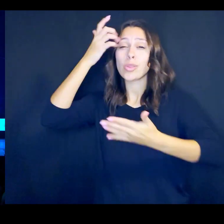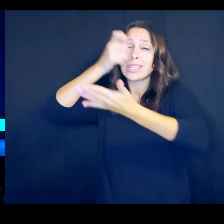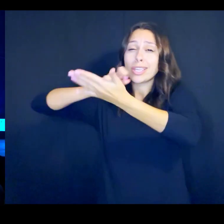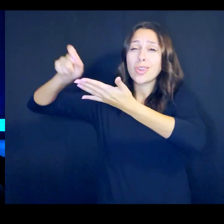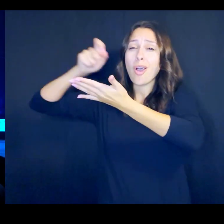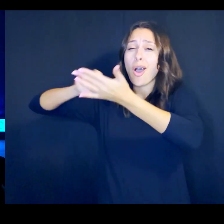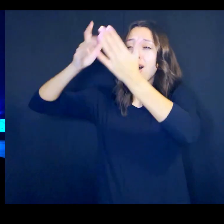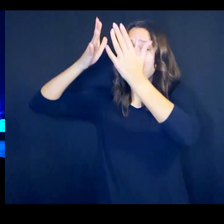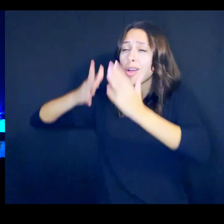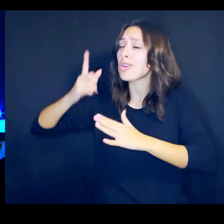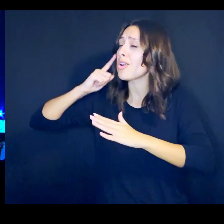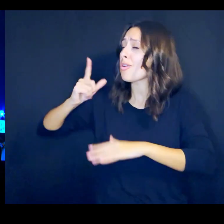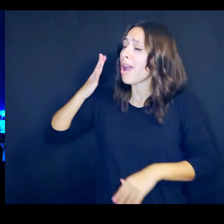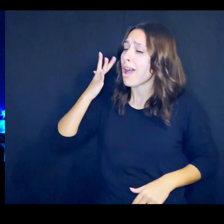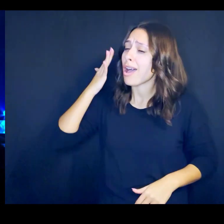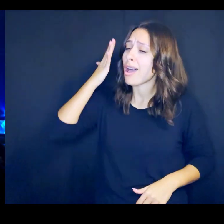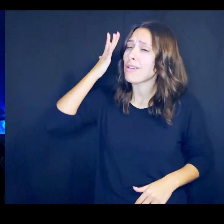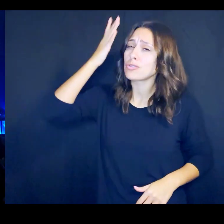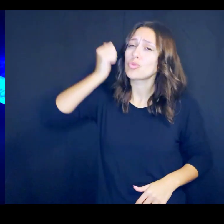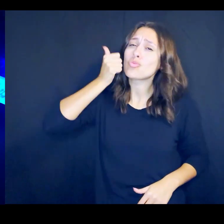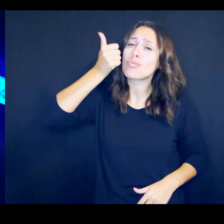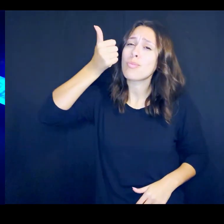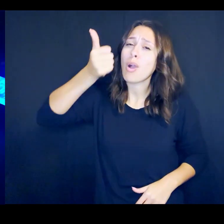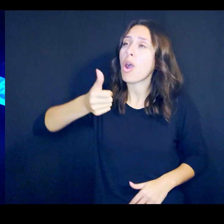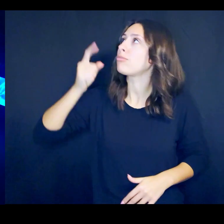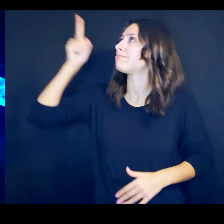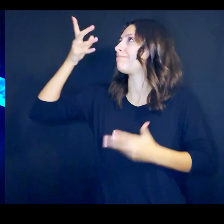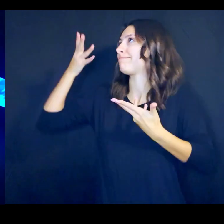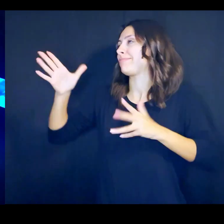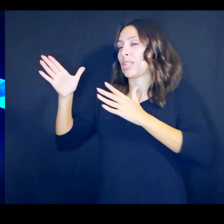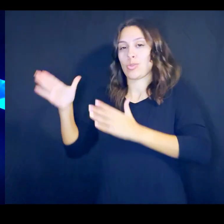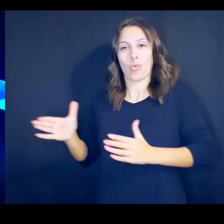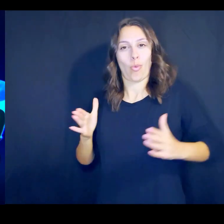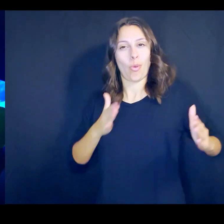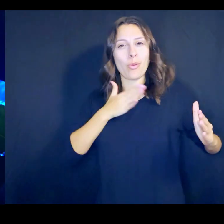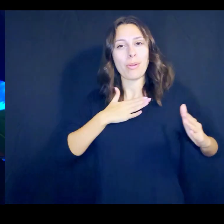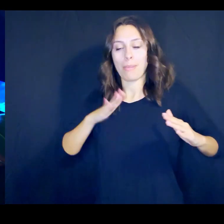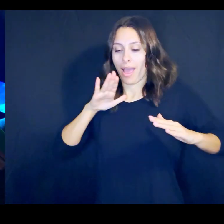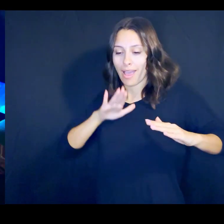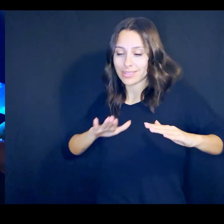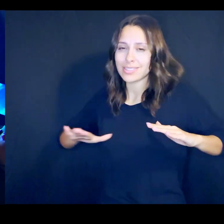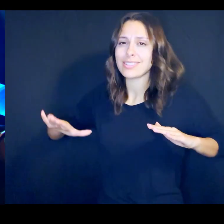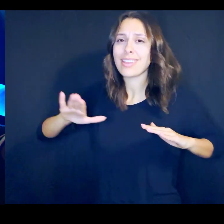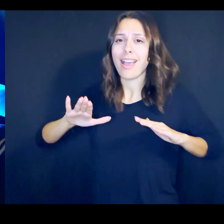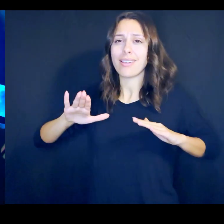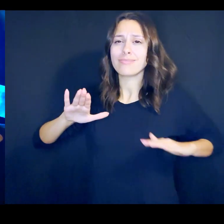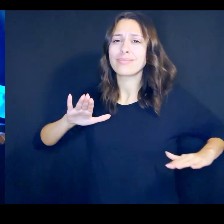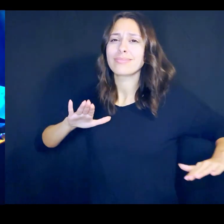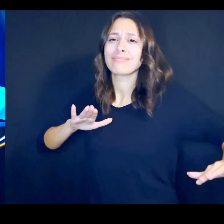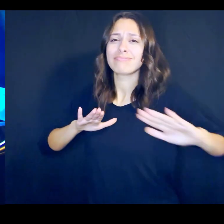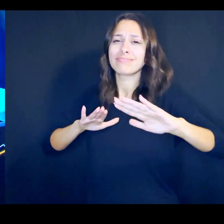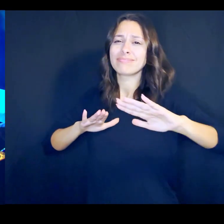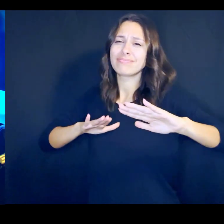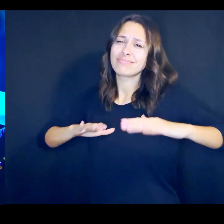rest. I know the author of tomorrow has ordered